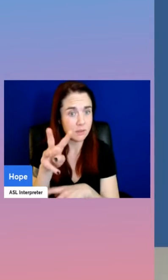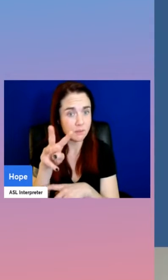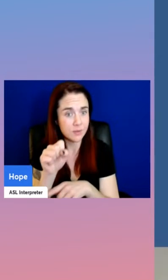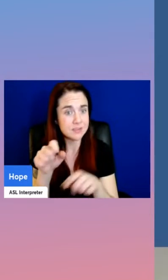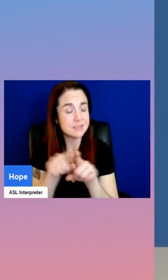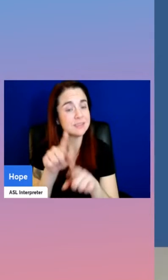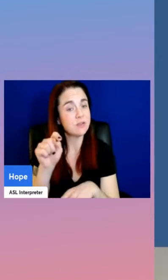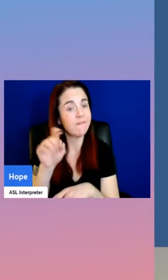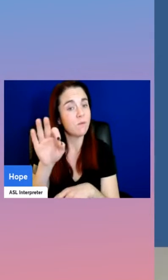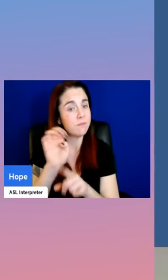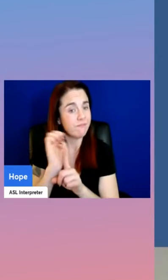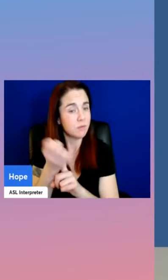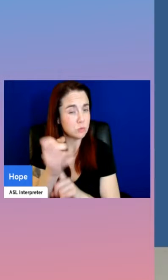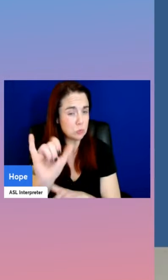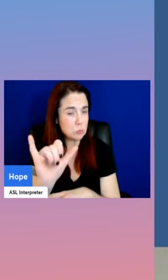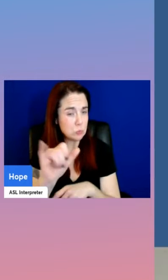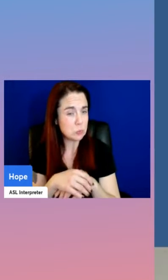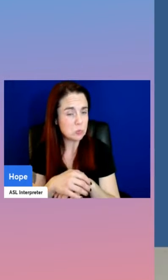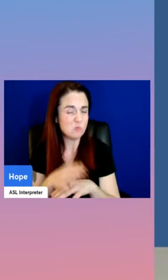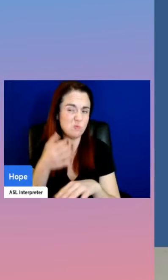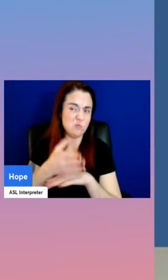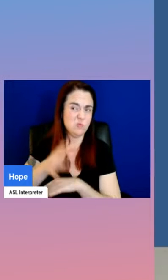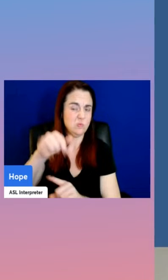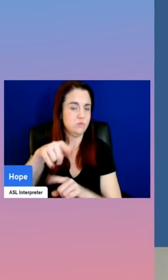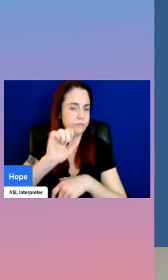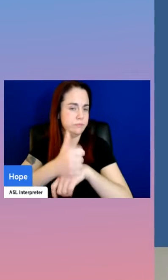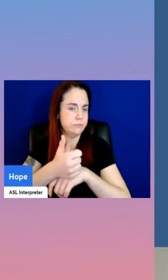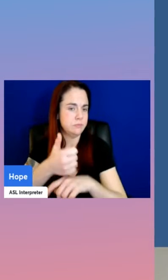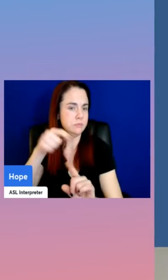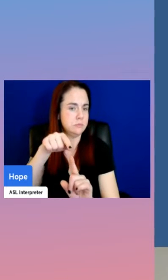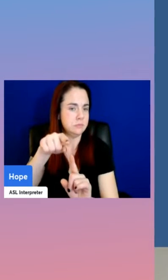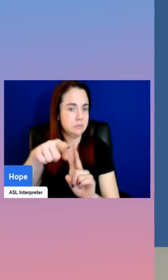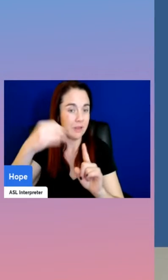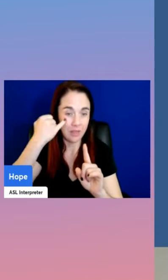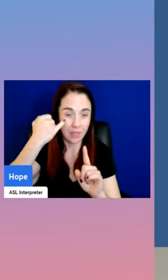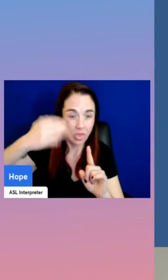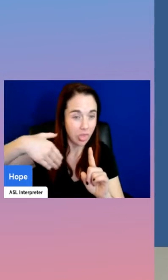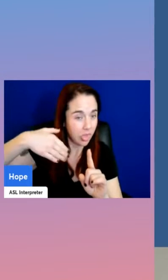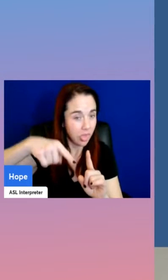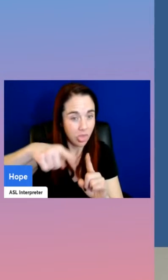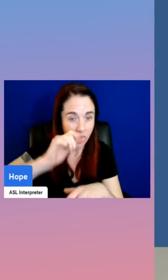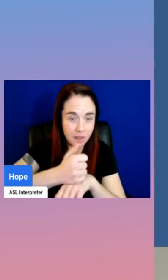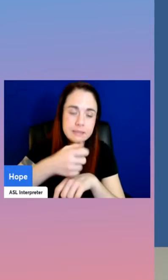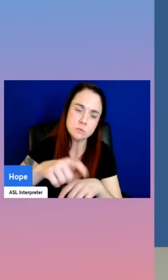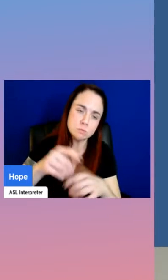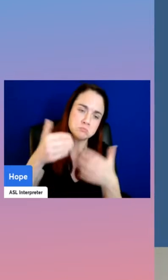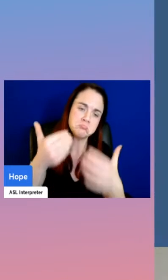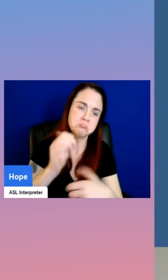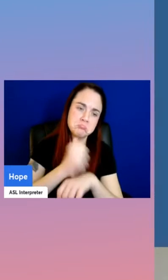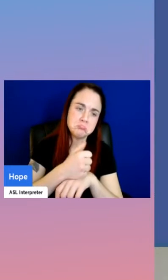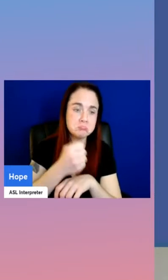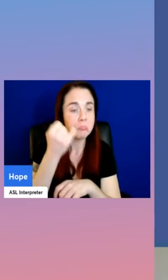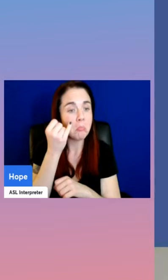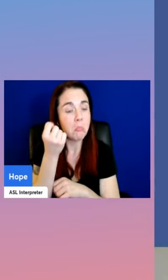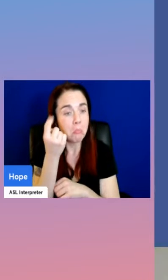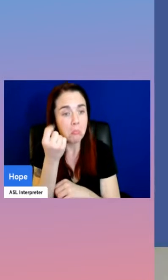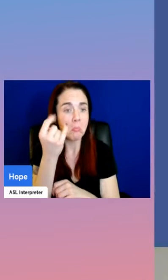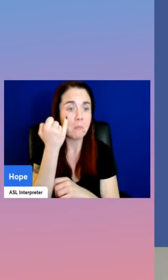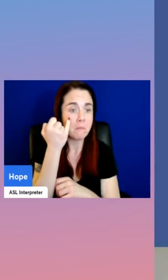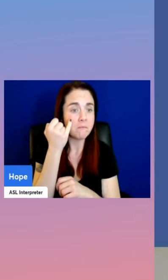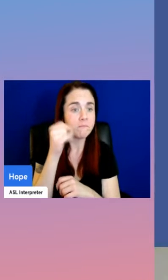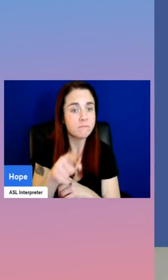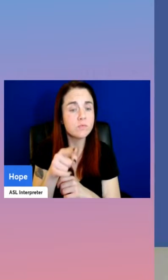and Terraform environments afterwards. So if you don't already have it set up, you need to set it up. But if instead you're taking on it